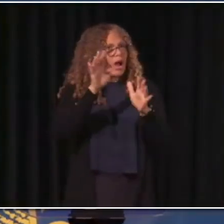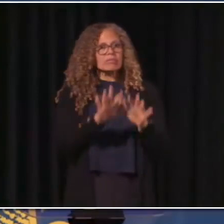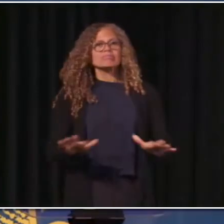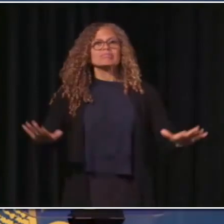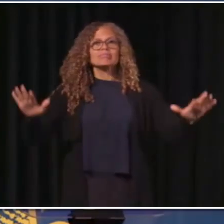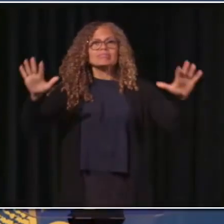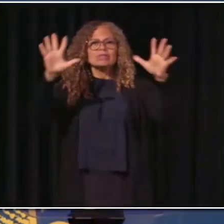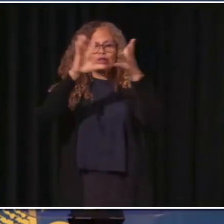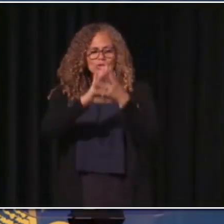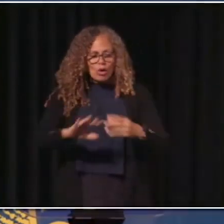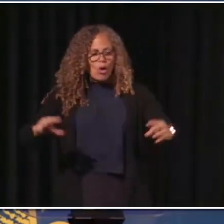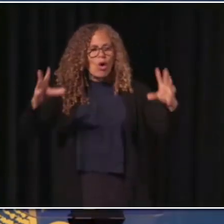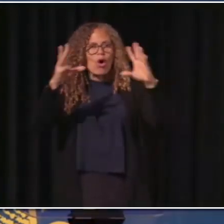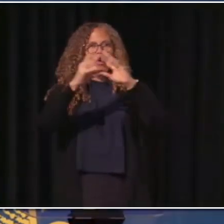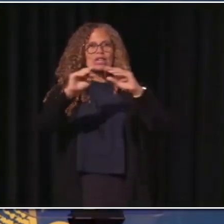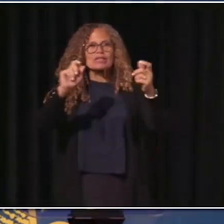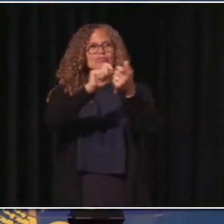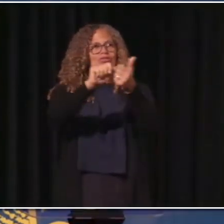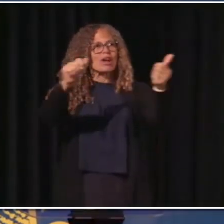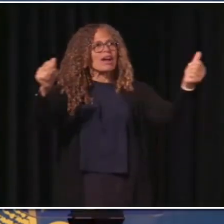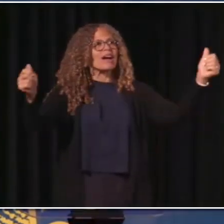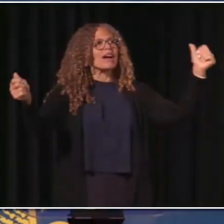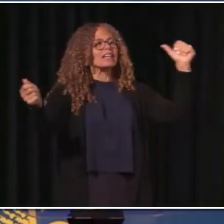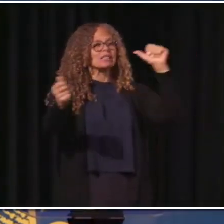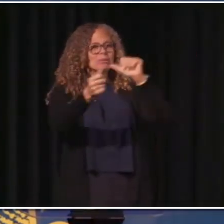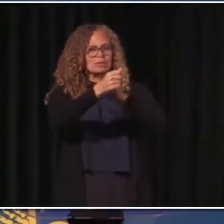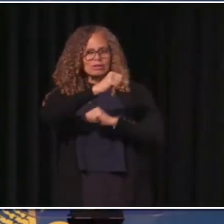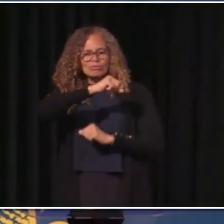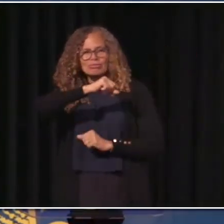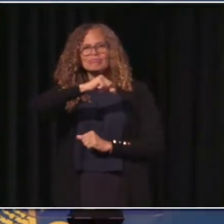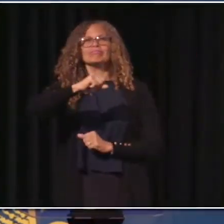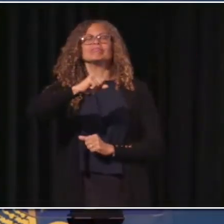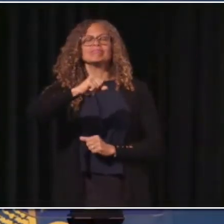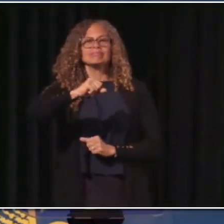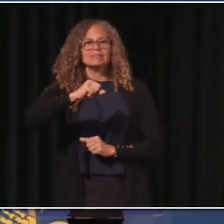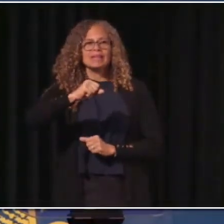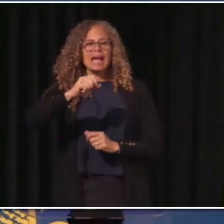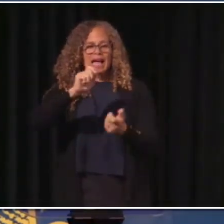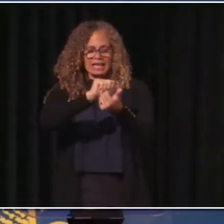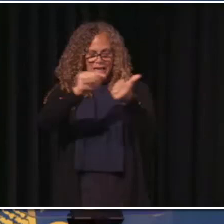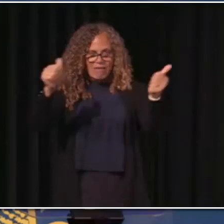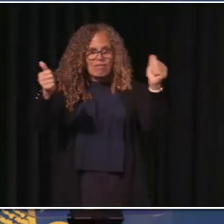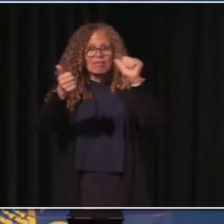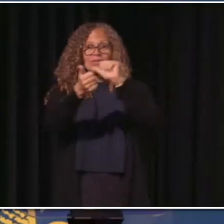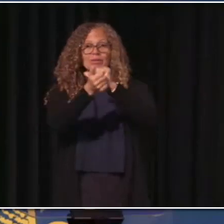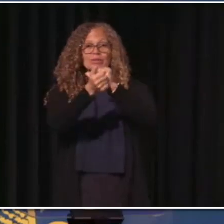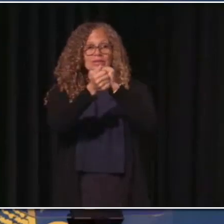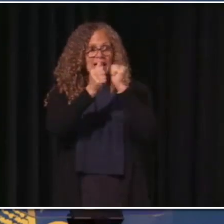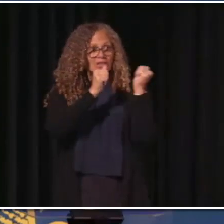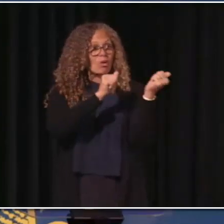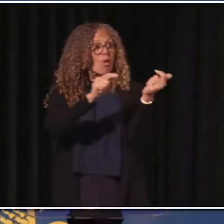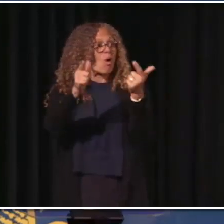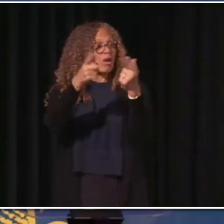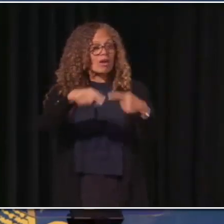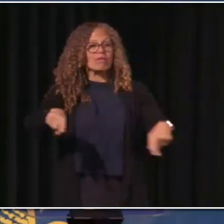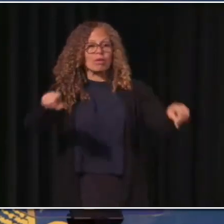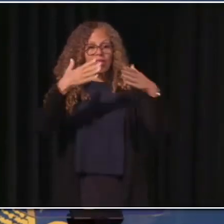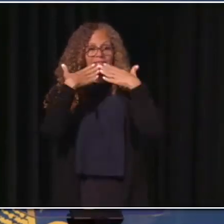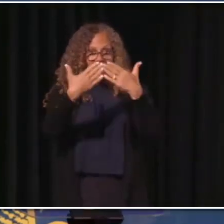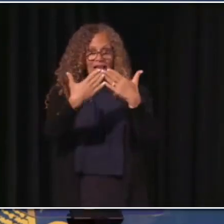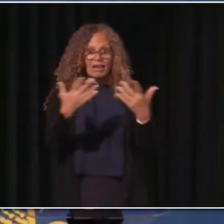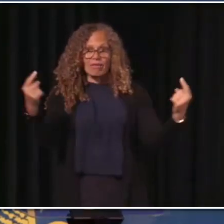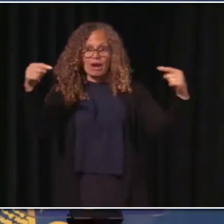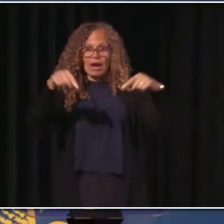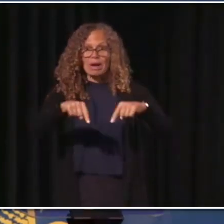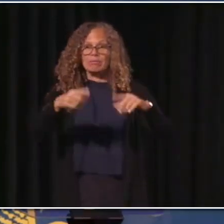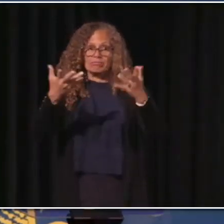by stories of transformation, resilience, and evolution. And all of you, thank you for being a part of